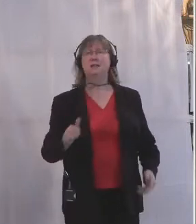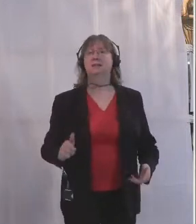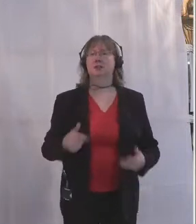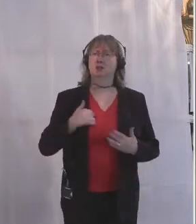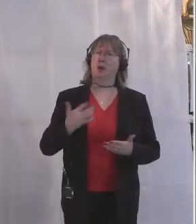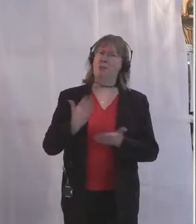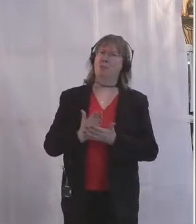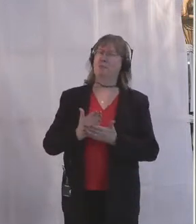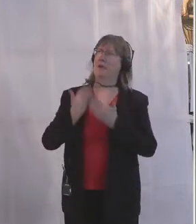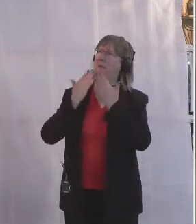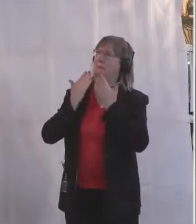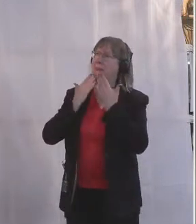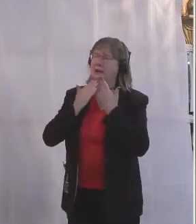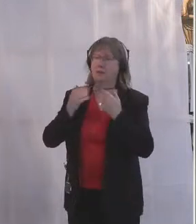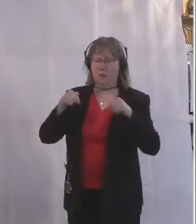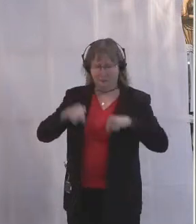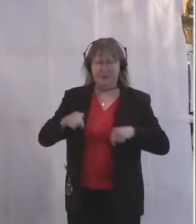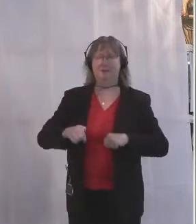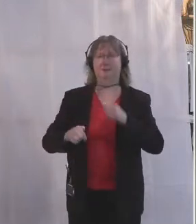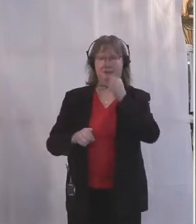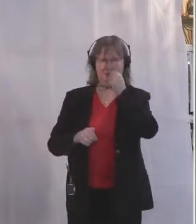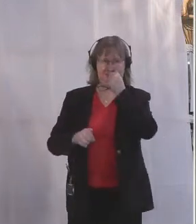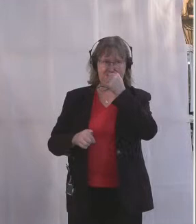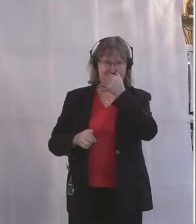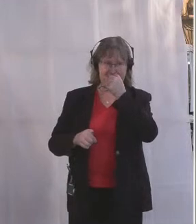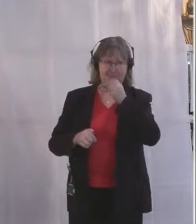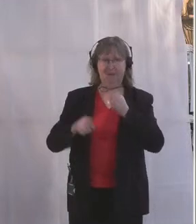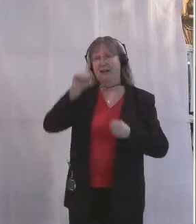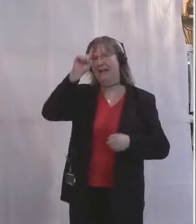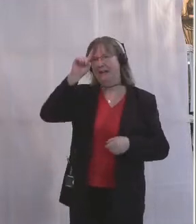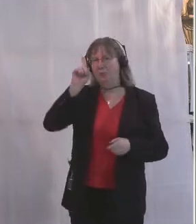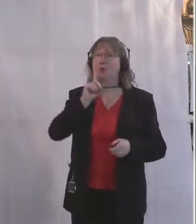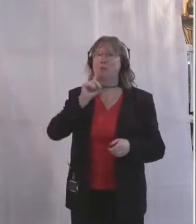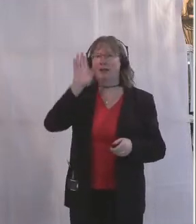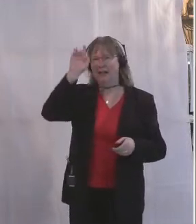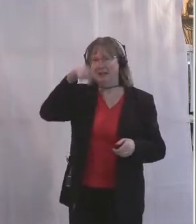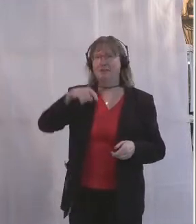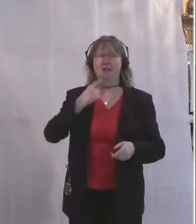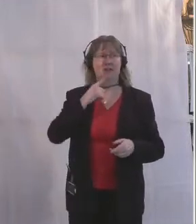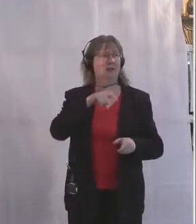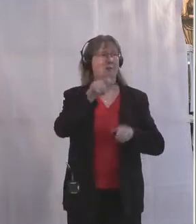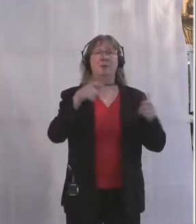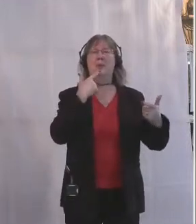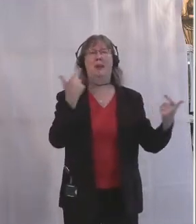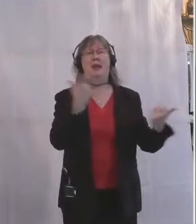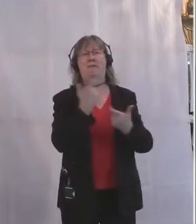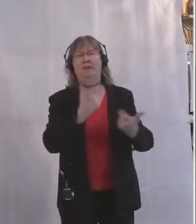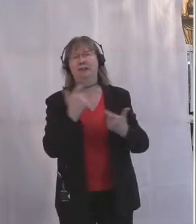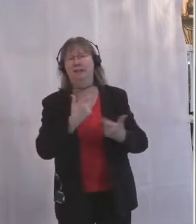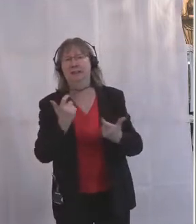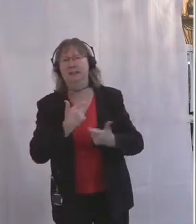so grateful for this programme because I'm hoping that it...